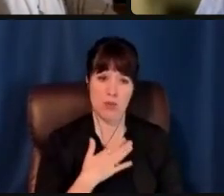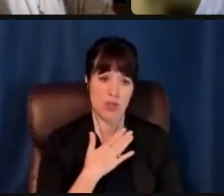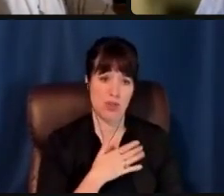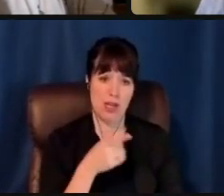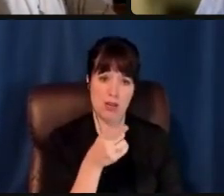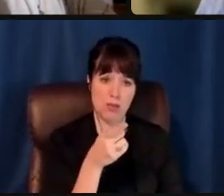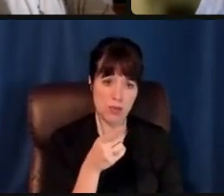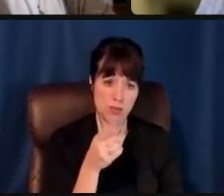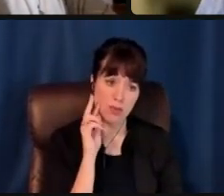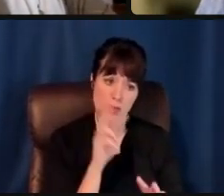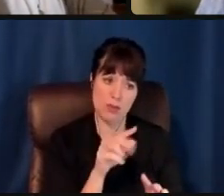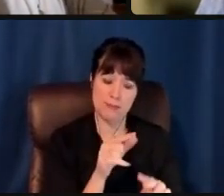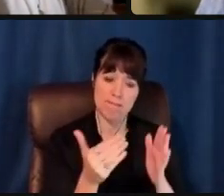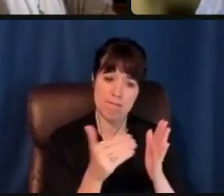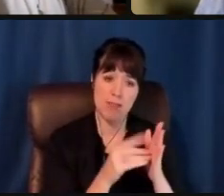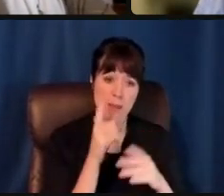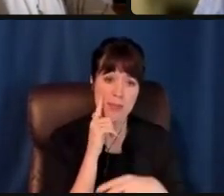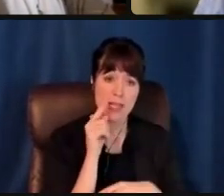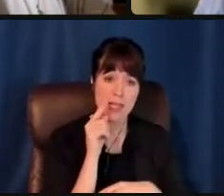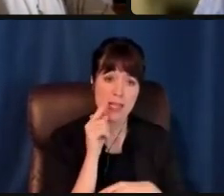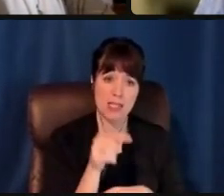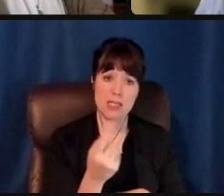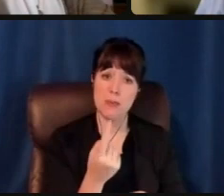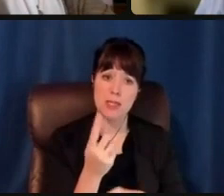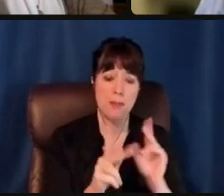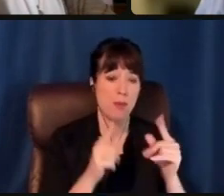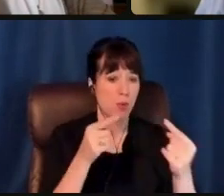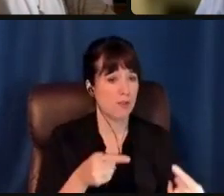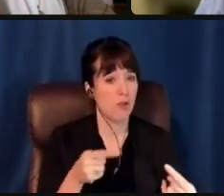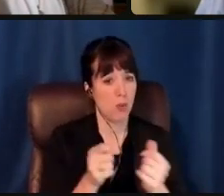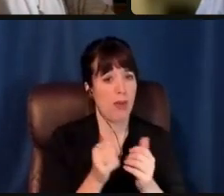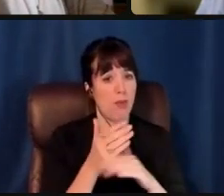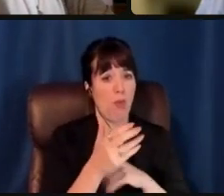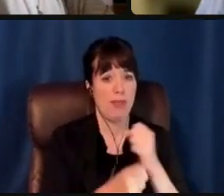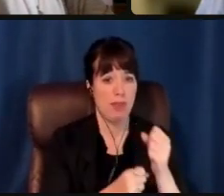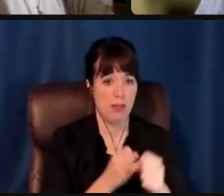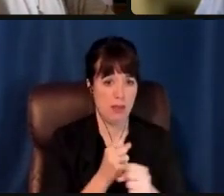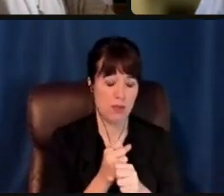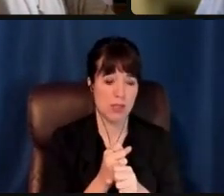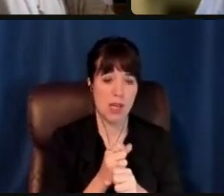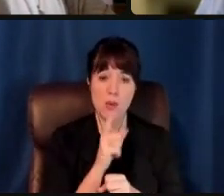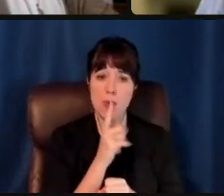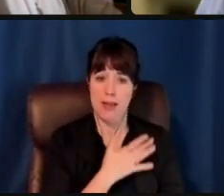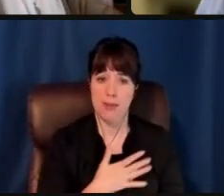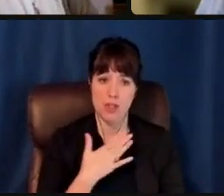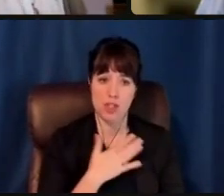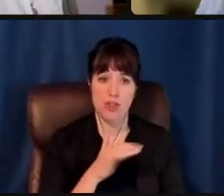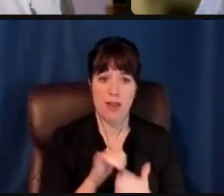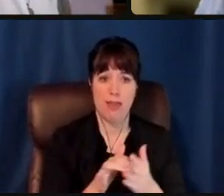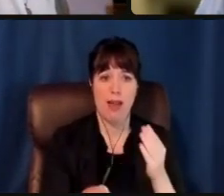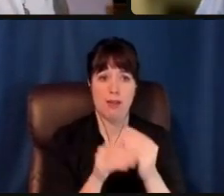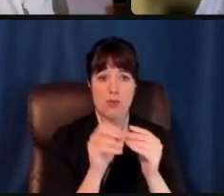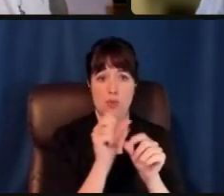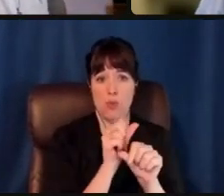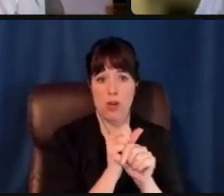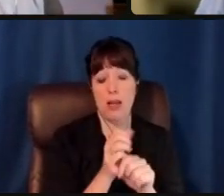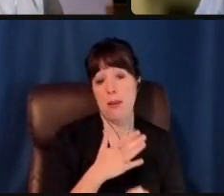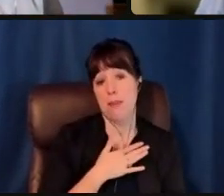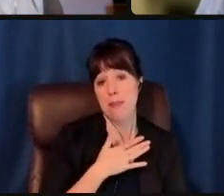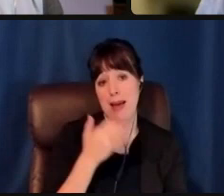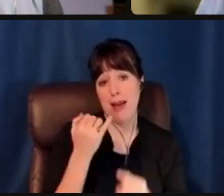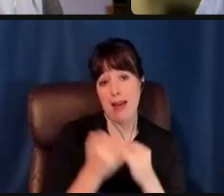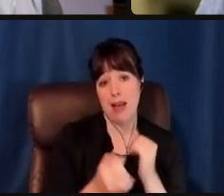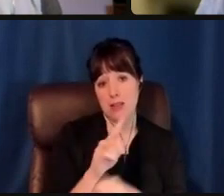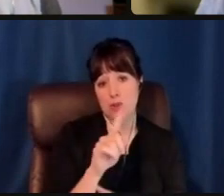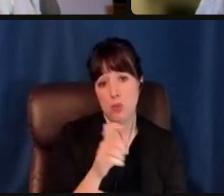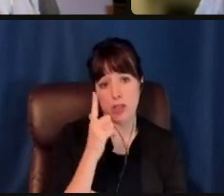an extra look at this, because it has been something that people have struggled with over the years. And so I appreciate that extra work. My last question for